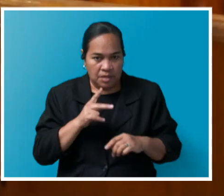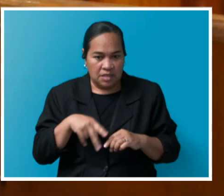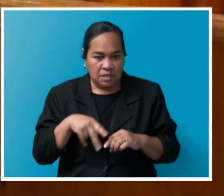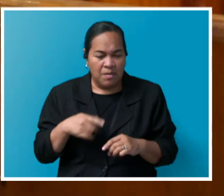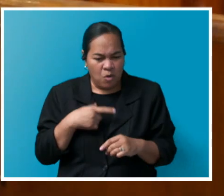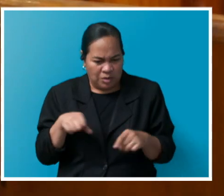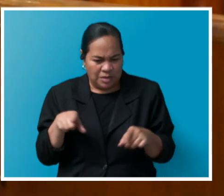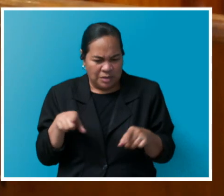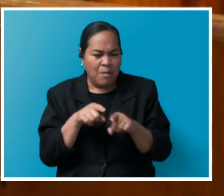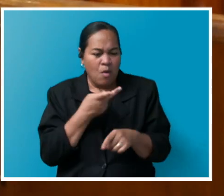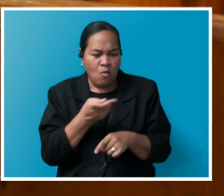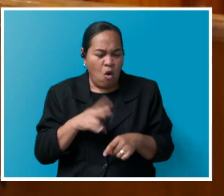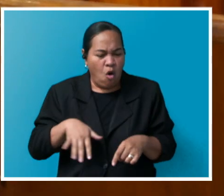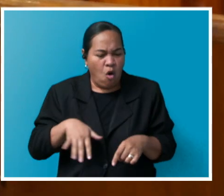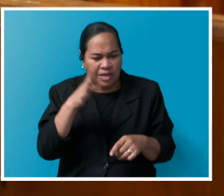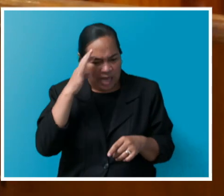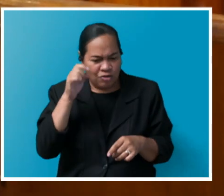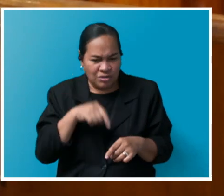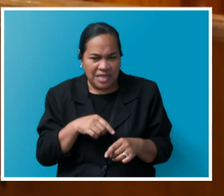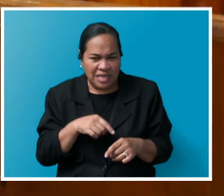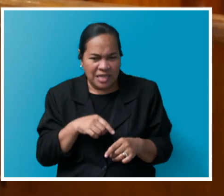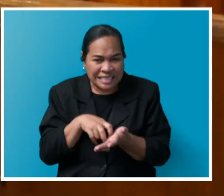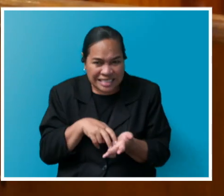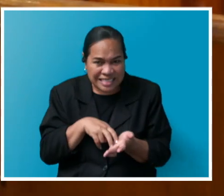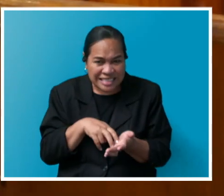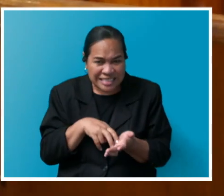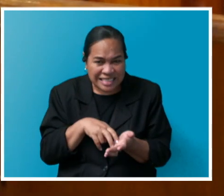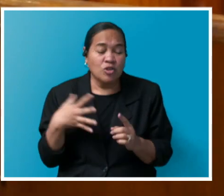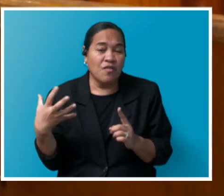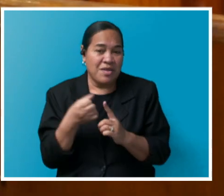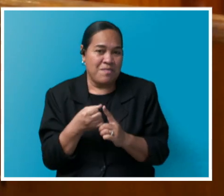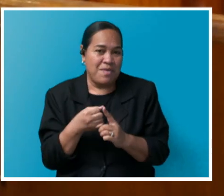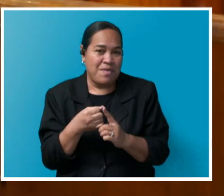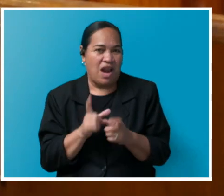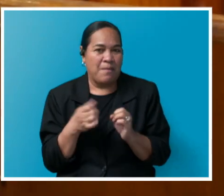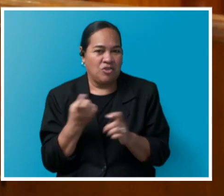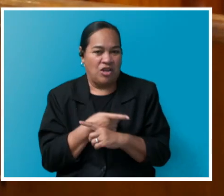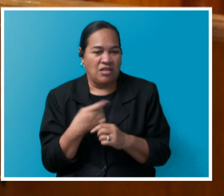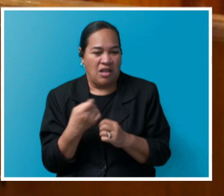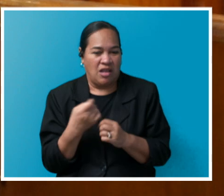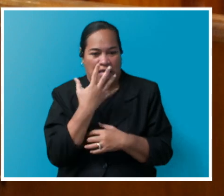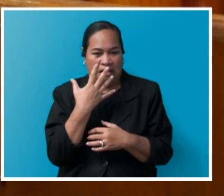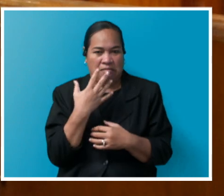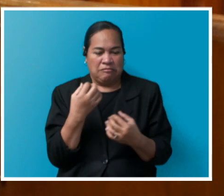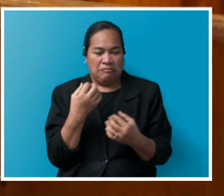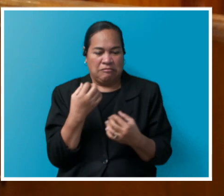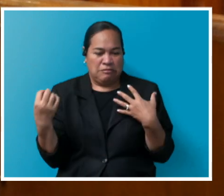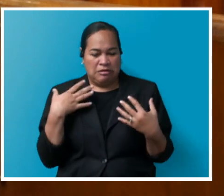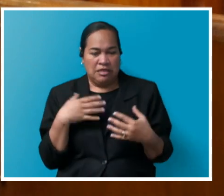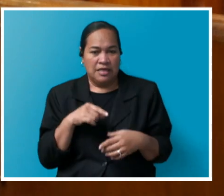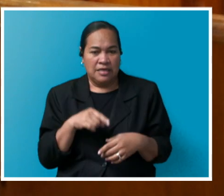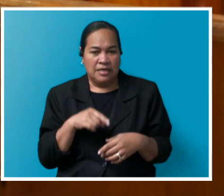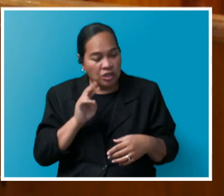shared vulnerability of the Pacific Island countries to the impacts of climate change. Collaboration is anchored in the Pacific